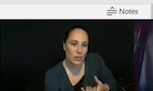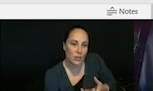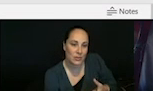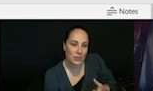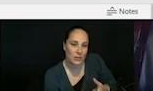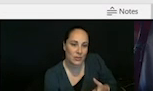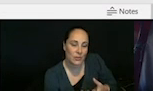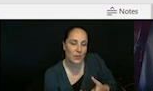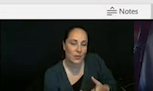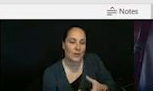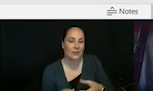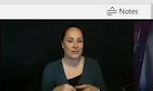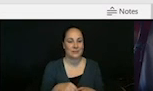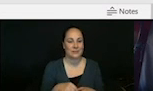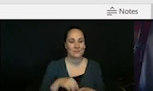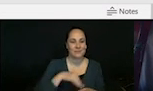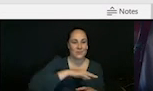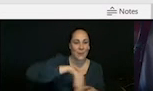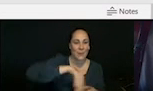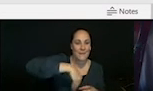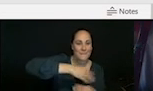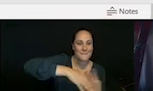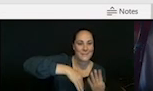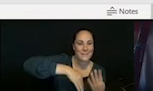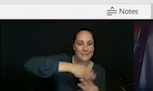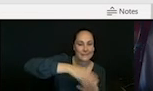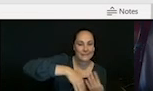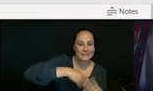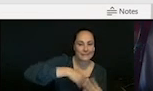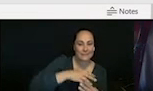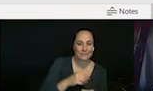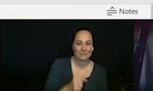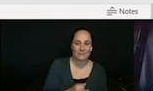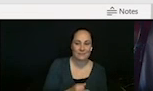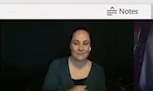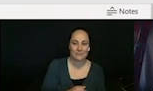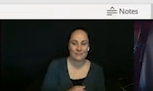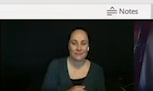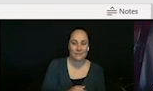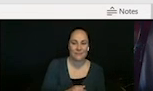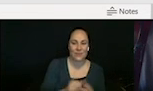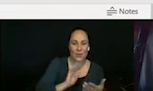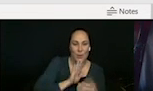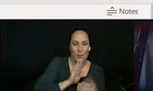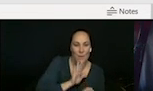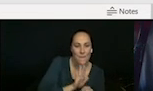with the spoon. That's exactly what you're doing. You're pushing the liquid with the